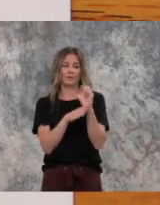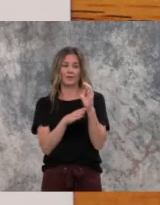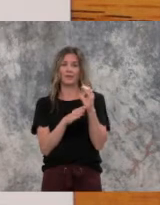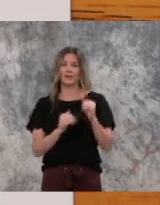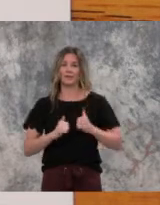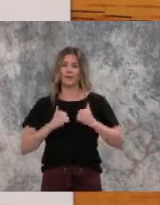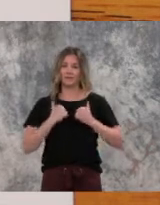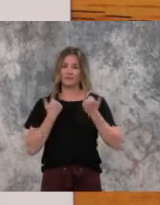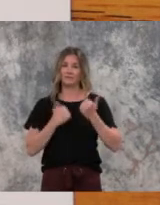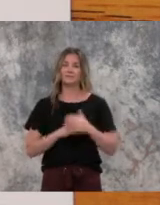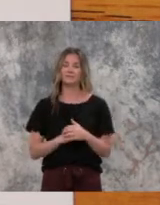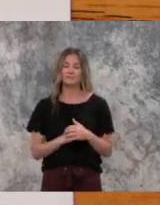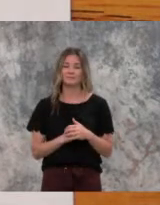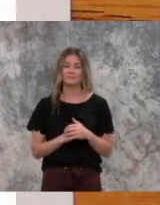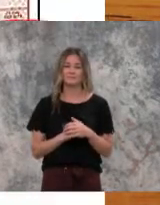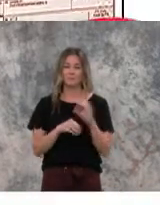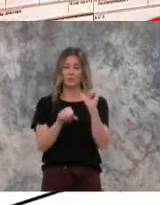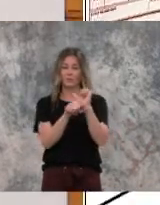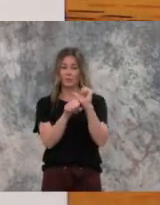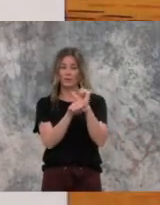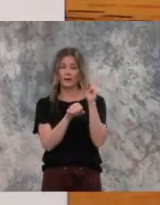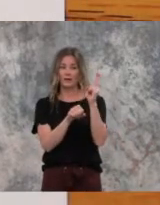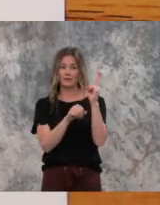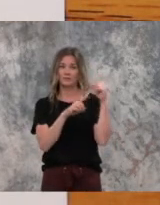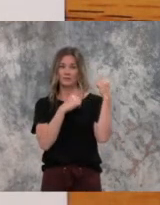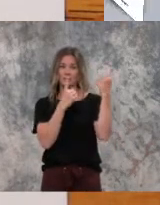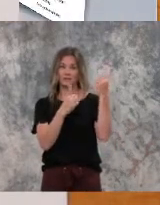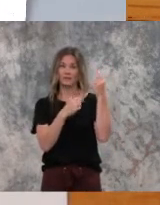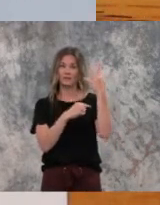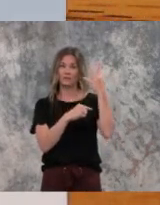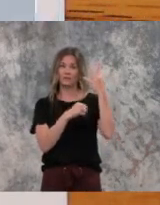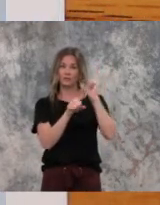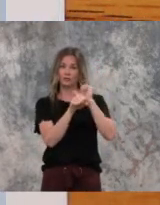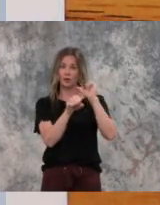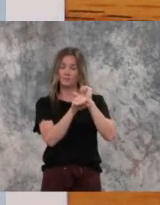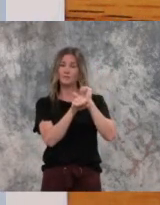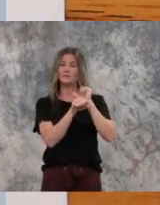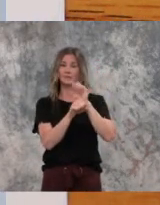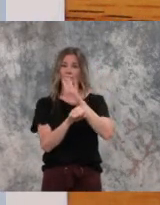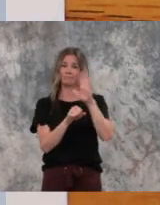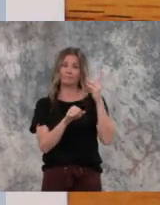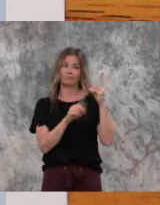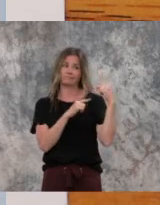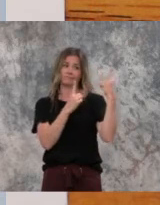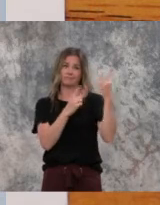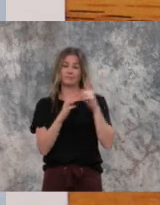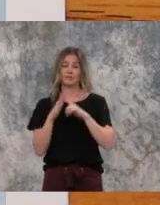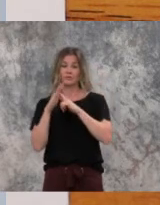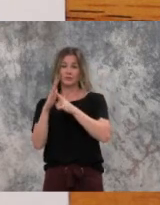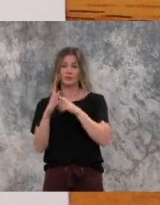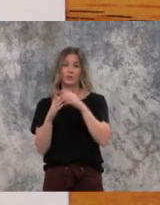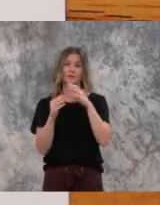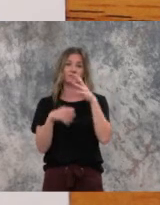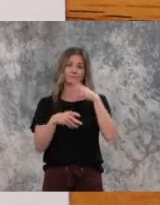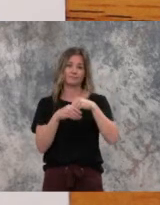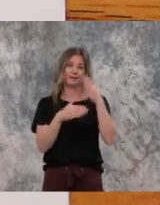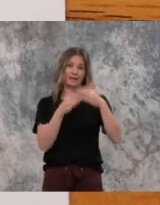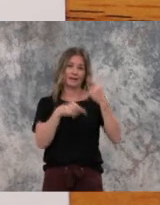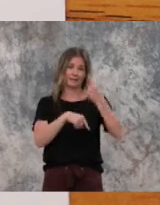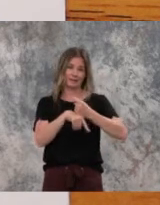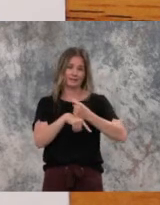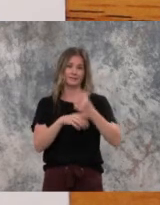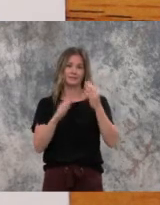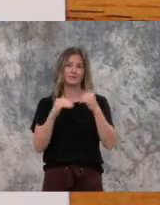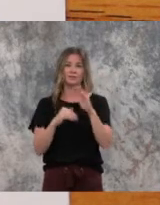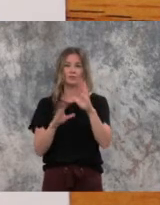proof of an Alberta address, work history for your last four jobs, start and